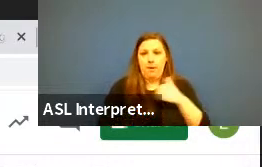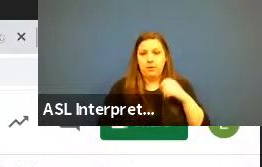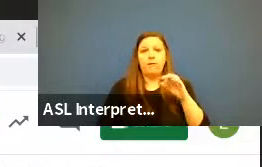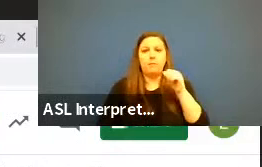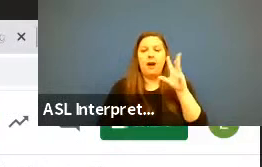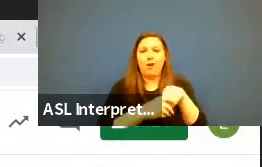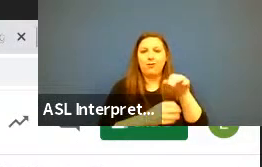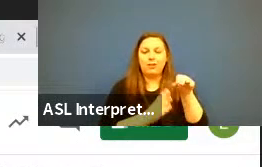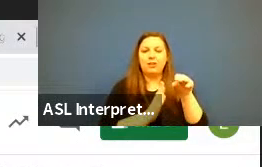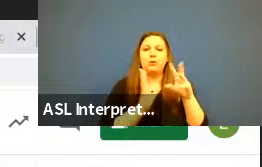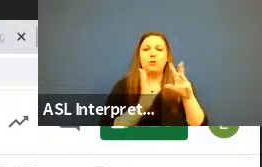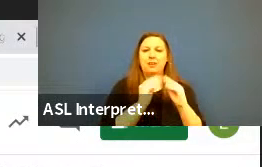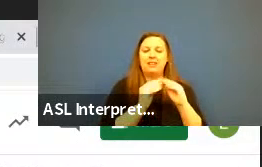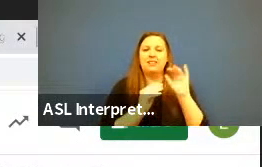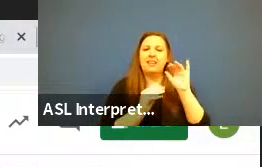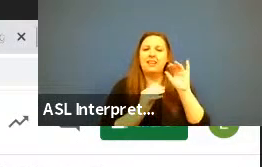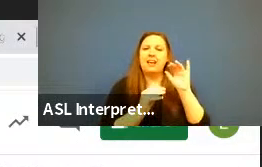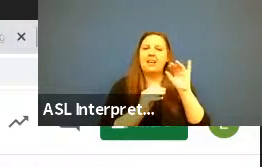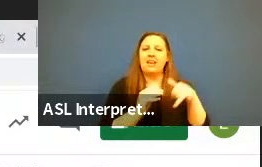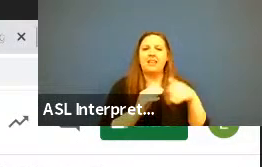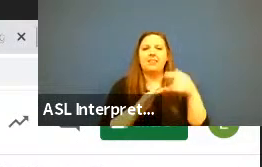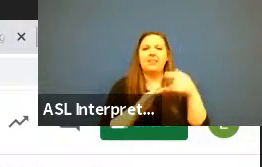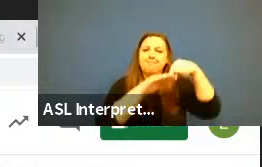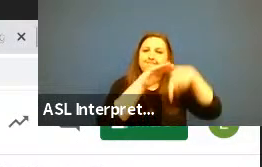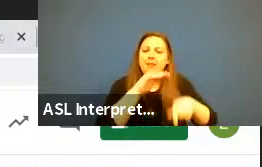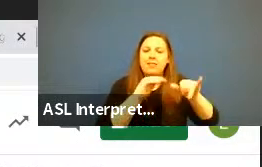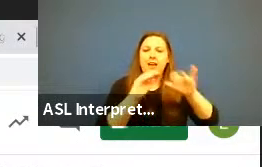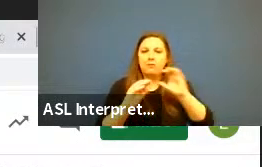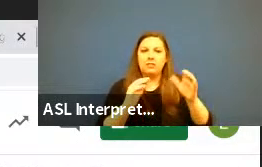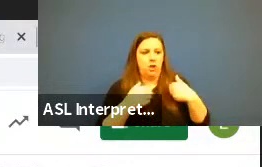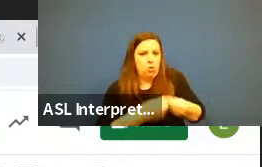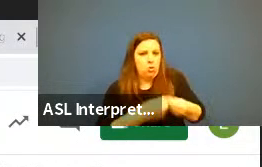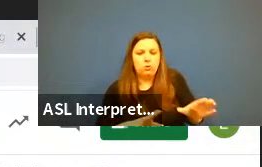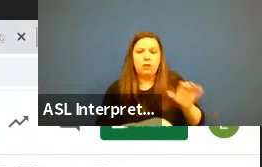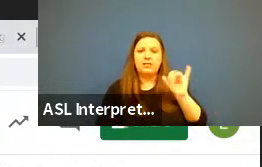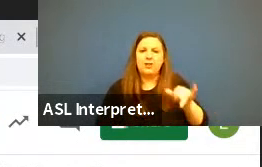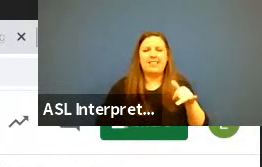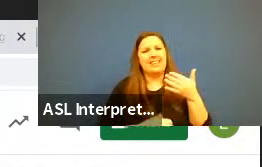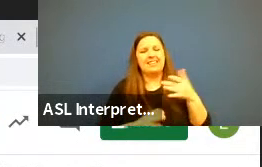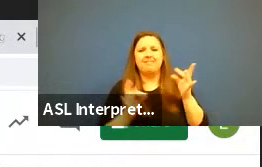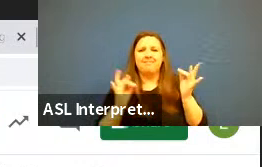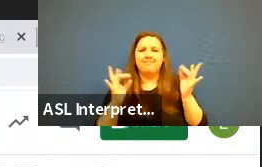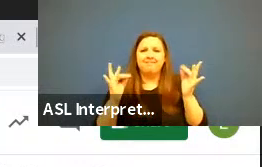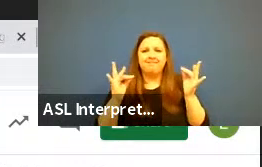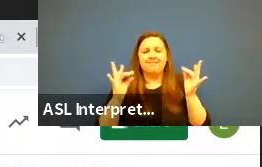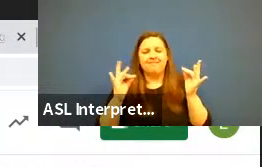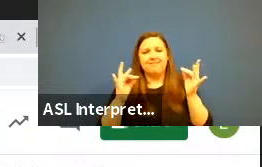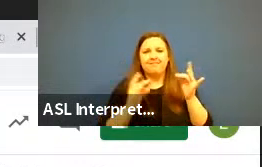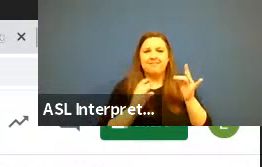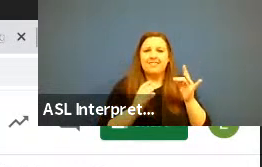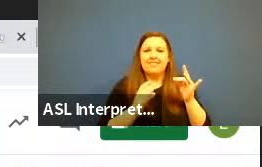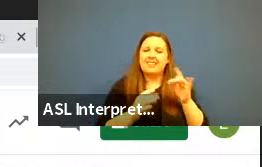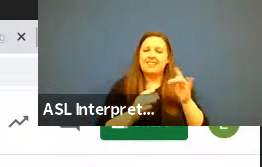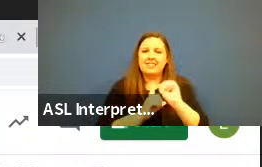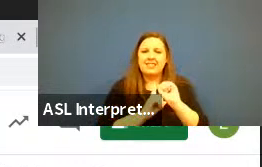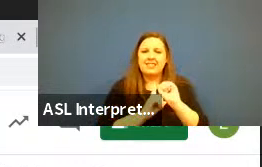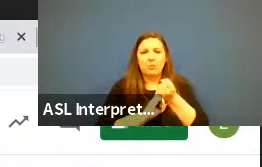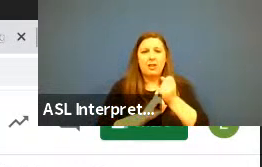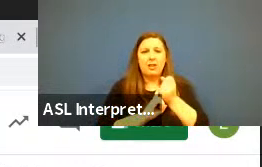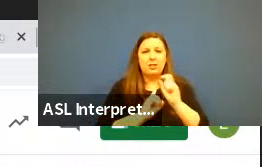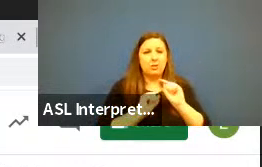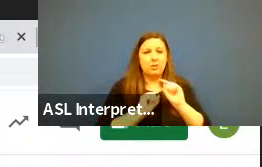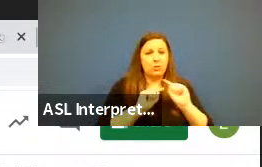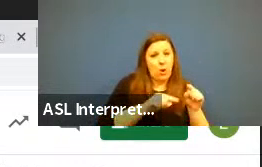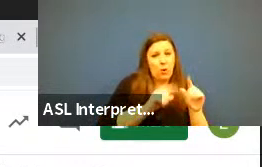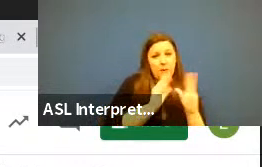conversation is lost to me. So that puts you in a kind of a precarious situation. Do you go to the meetings and sit there and, you know, maybe I don't